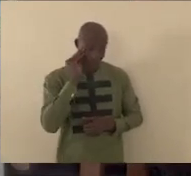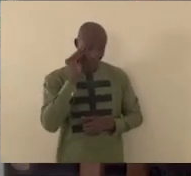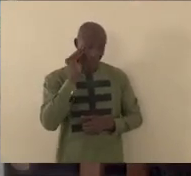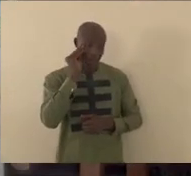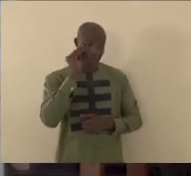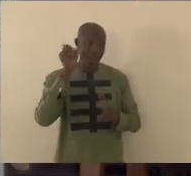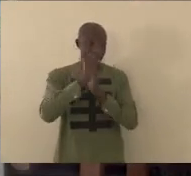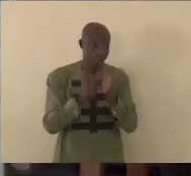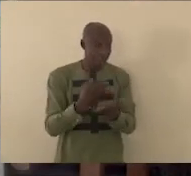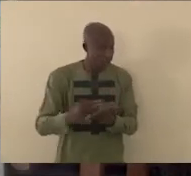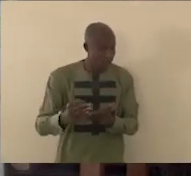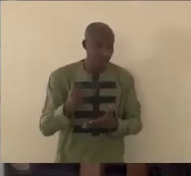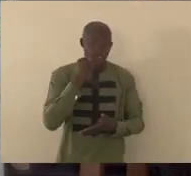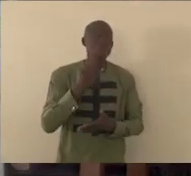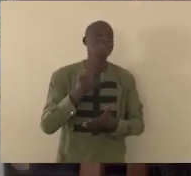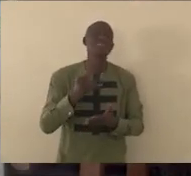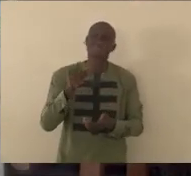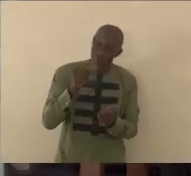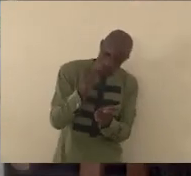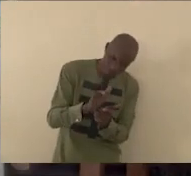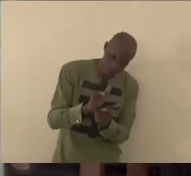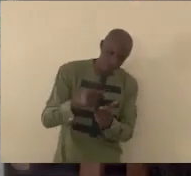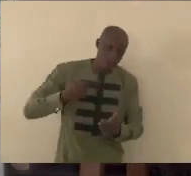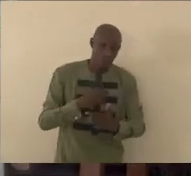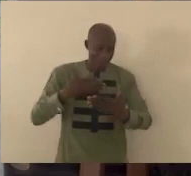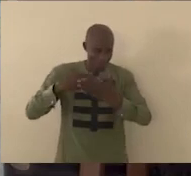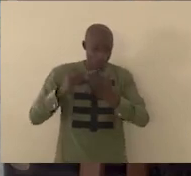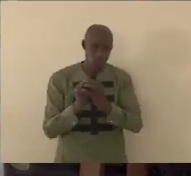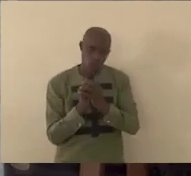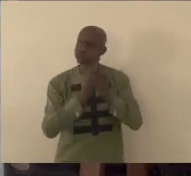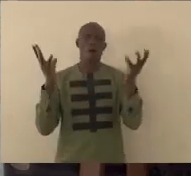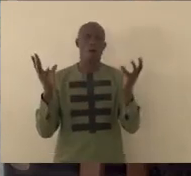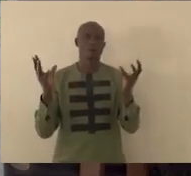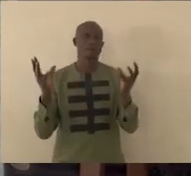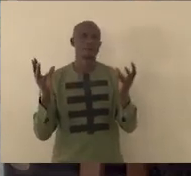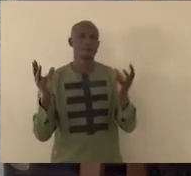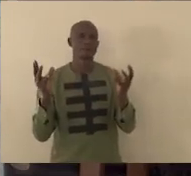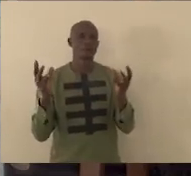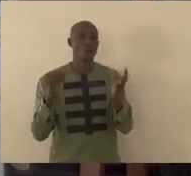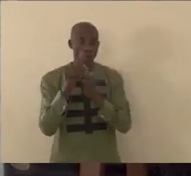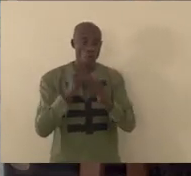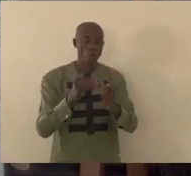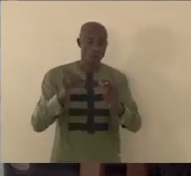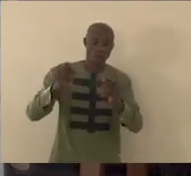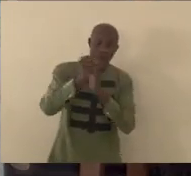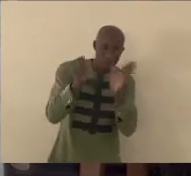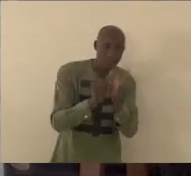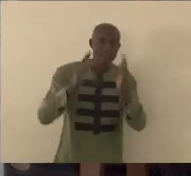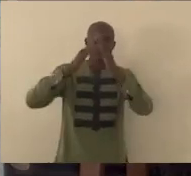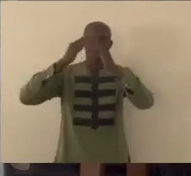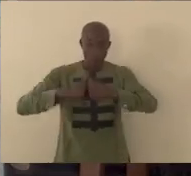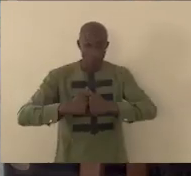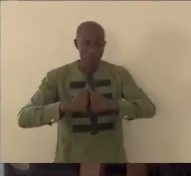understatement. We are on the verge of an imminent implosion or state collapse. And unless